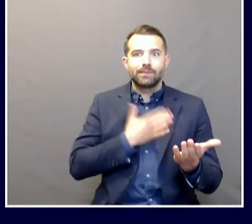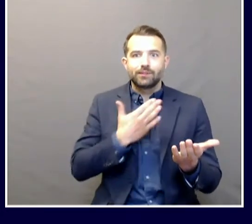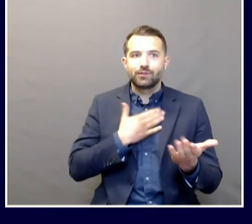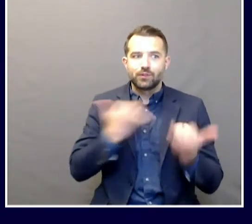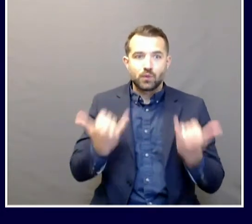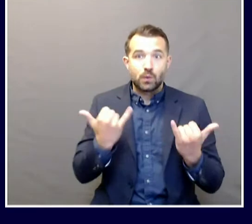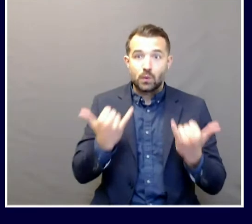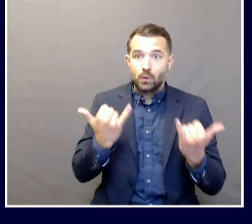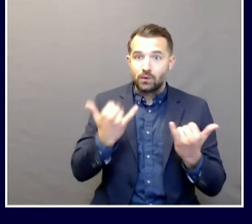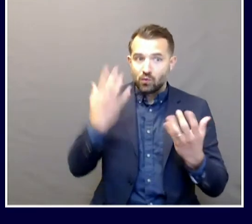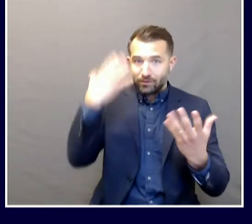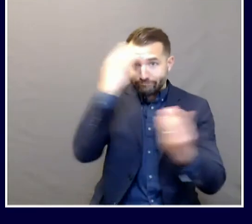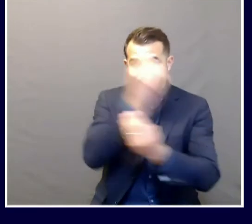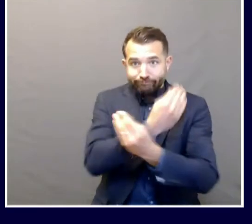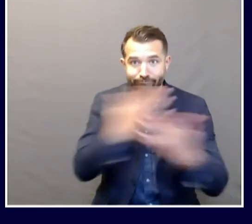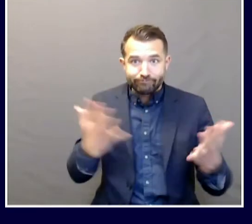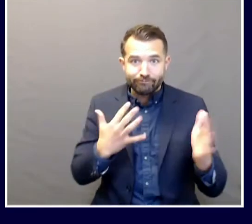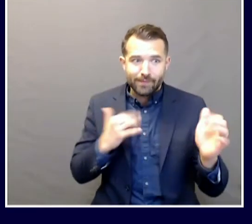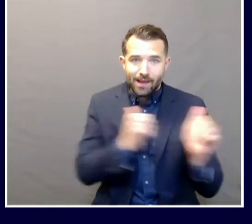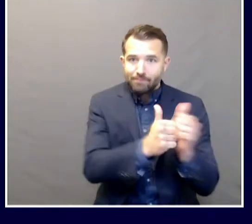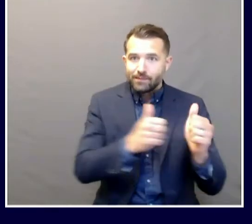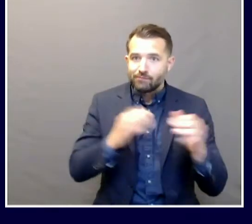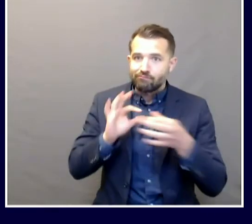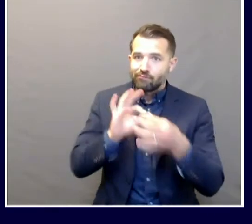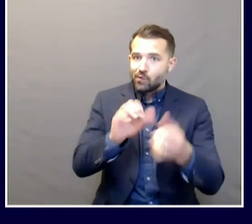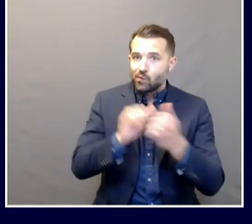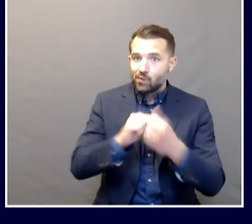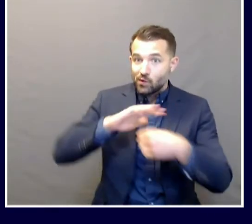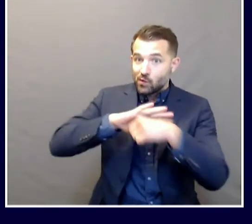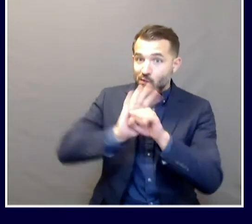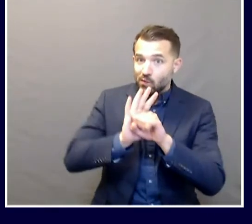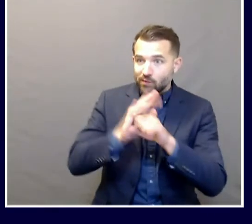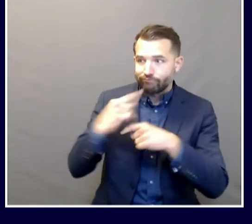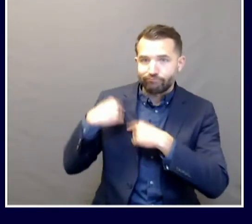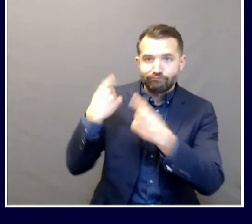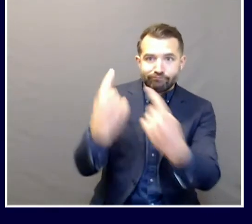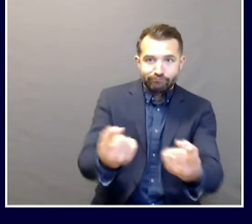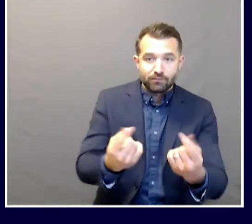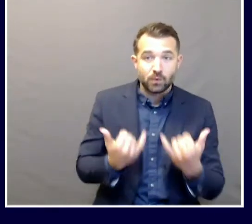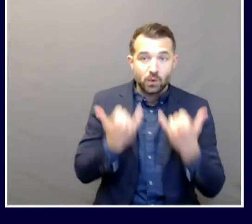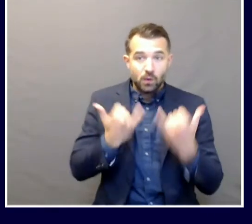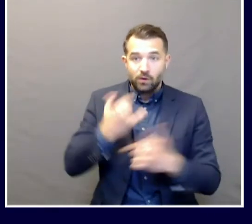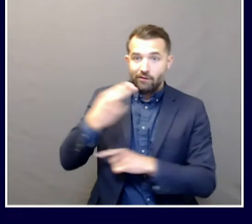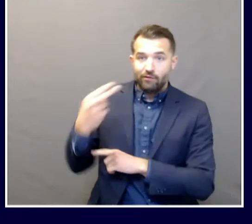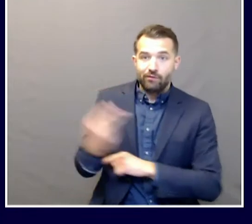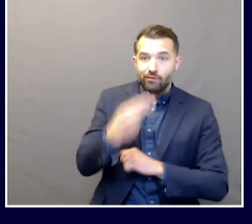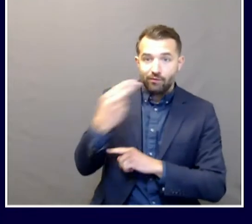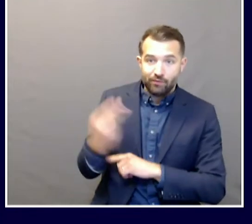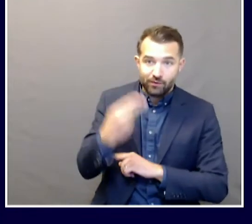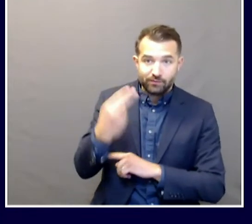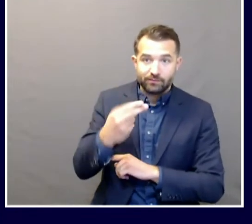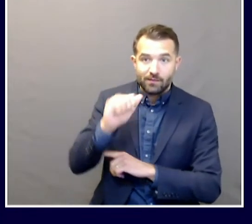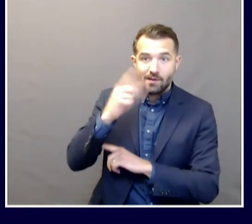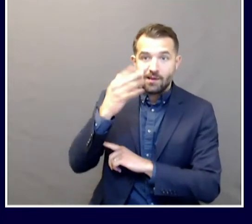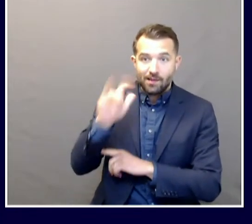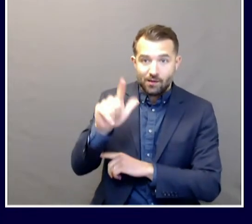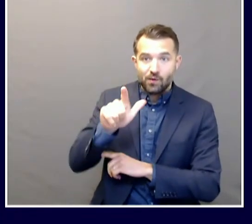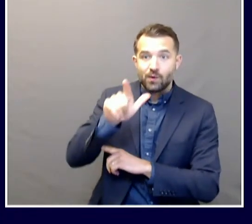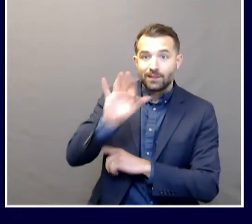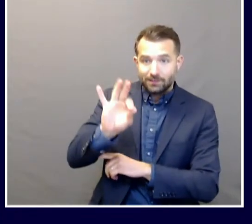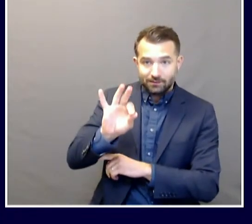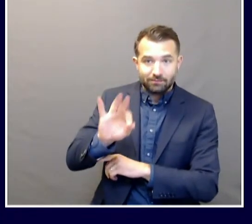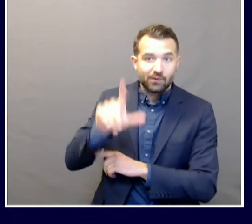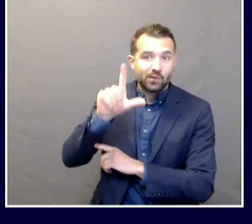we are with respect to COVID-19 for the state of Maine for today, Thursday, April 29th,